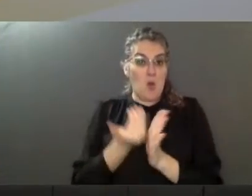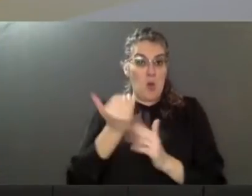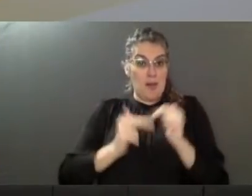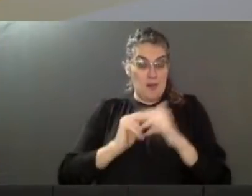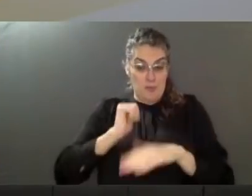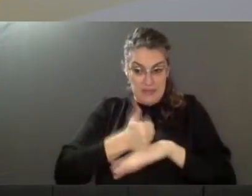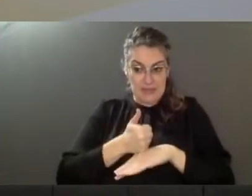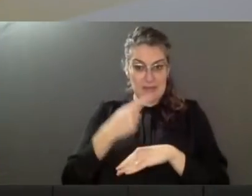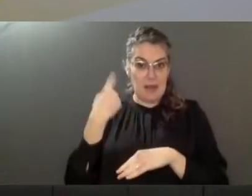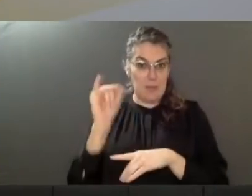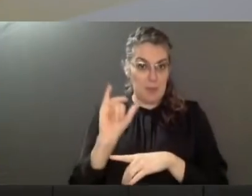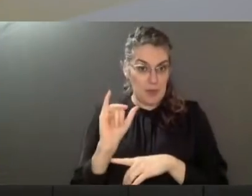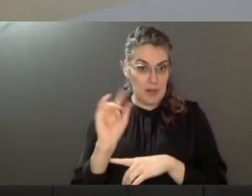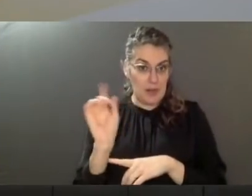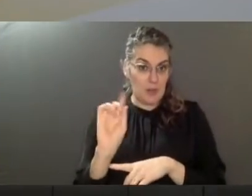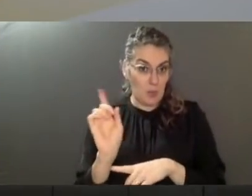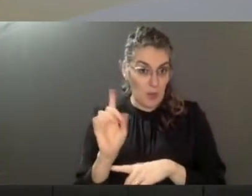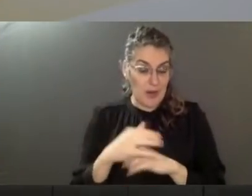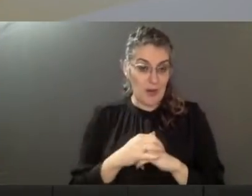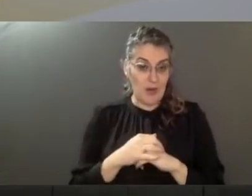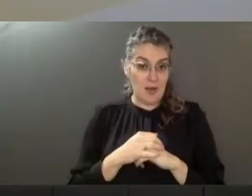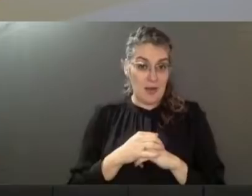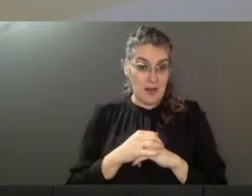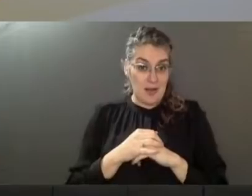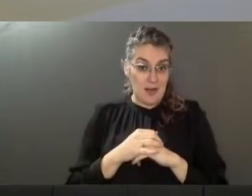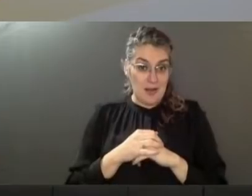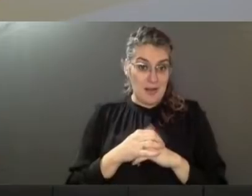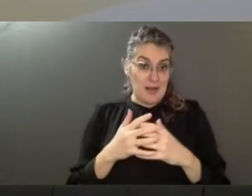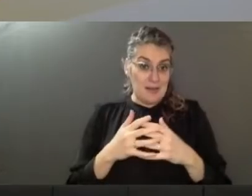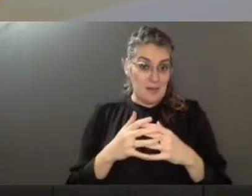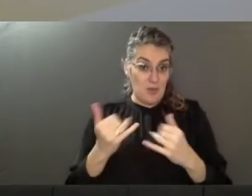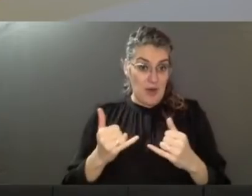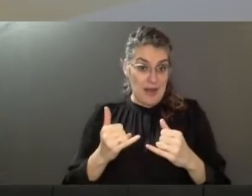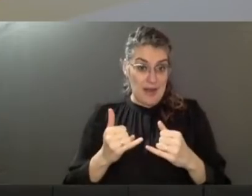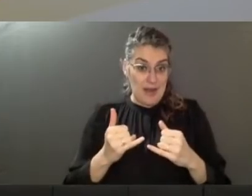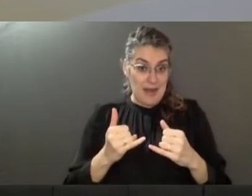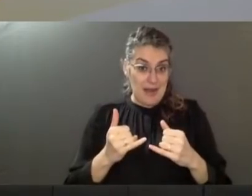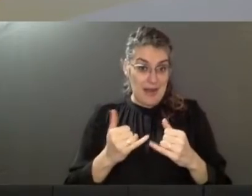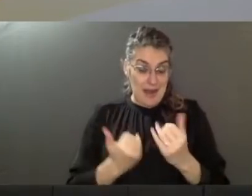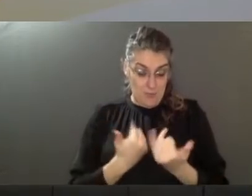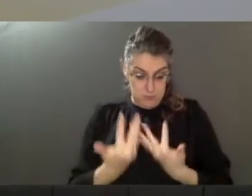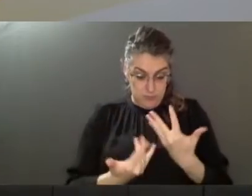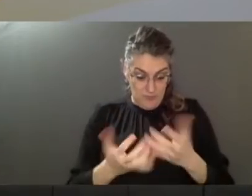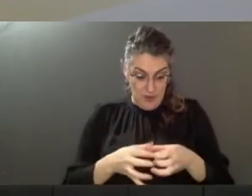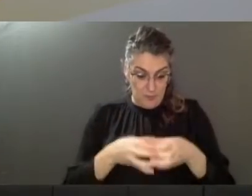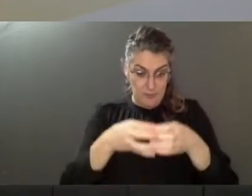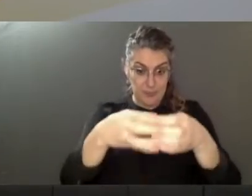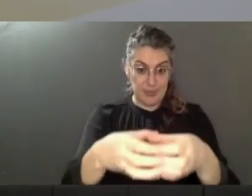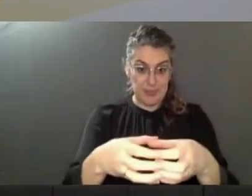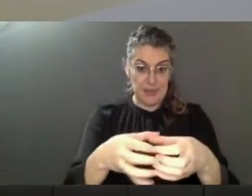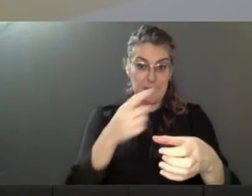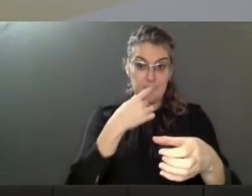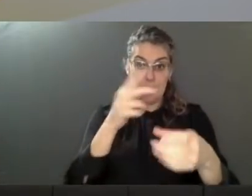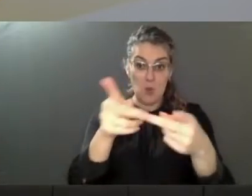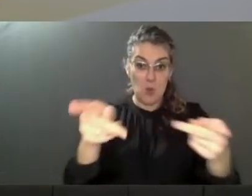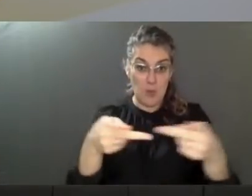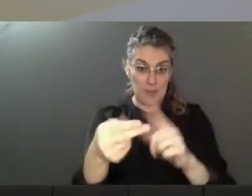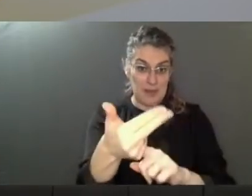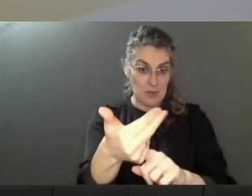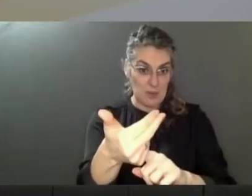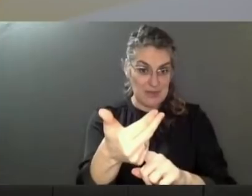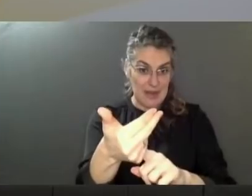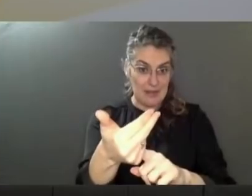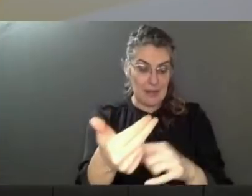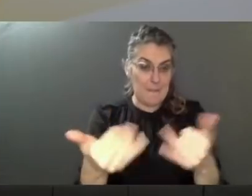And, do they all have to stay together? What are sort of the rules around this unexpected, and frightening situation for these long-term care home